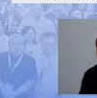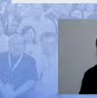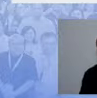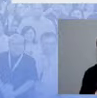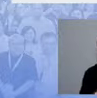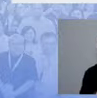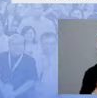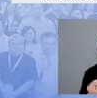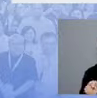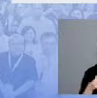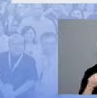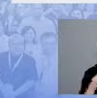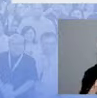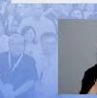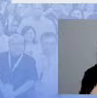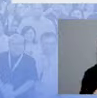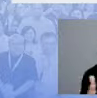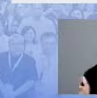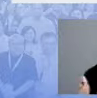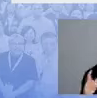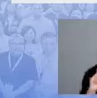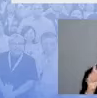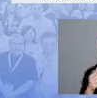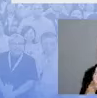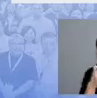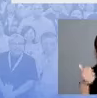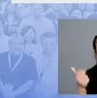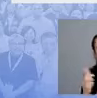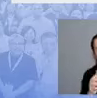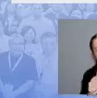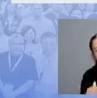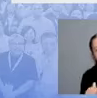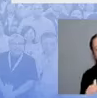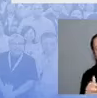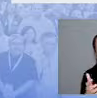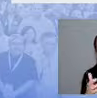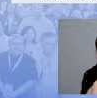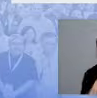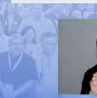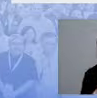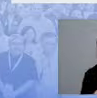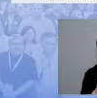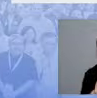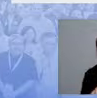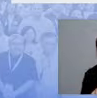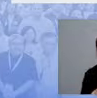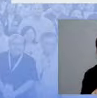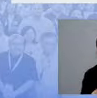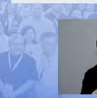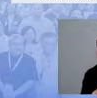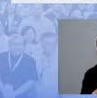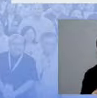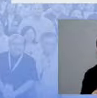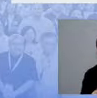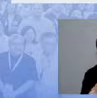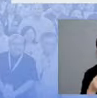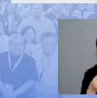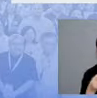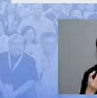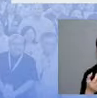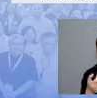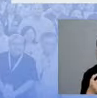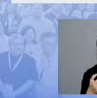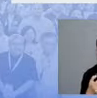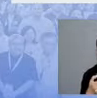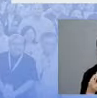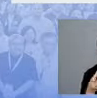national plan, what the other leaders in APPGM heading, like Ms. Farah Izzati yesterday, about the